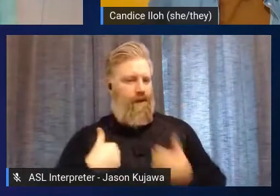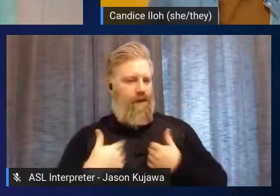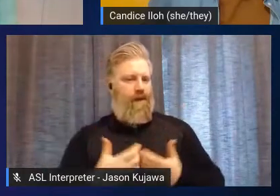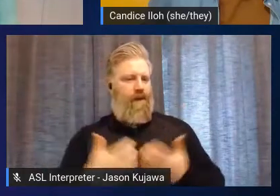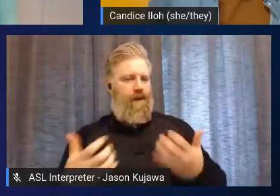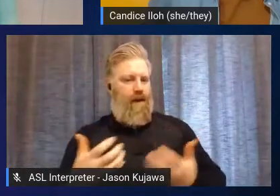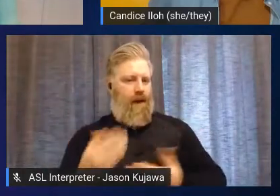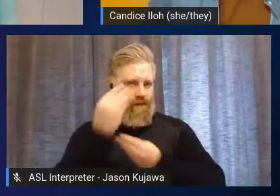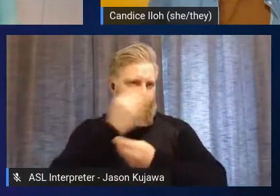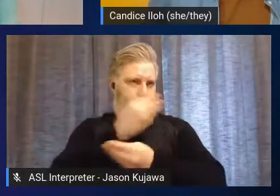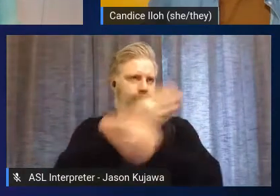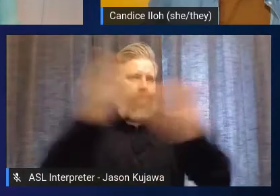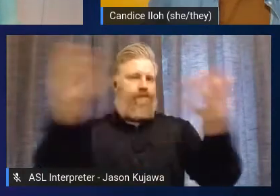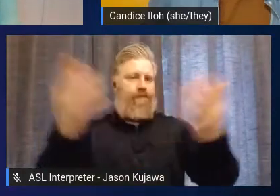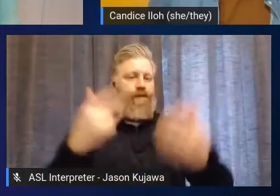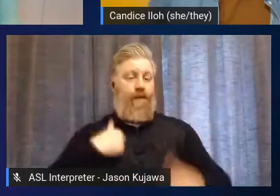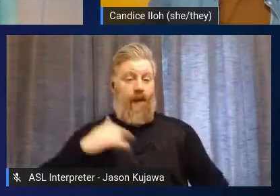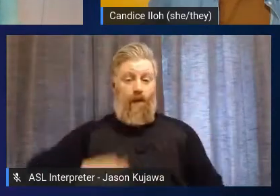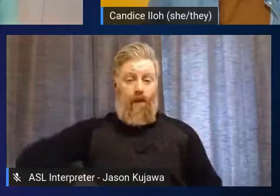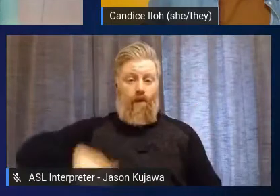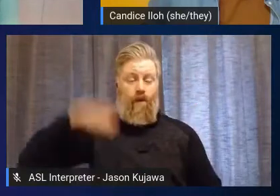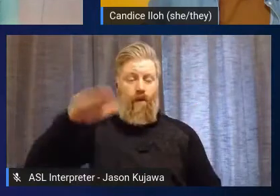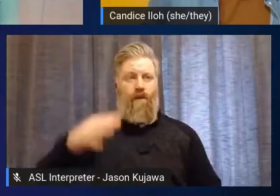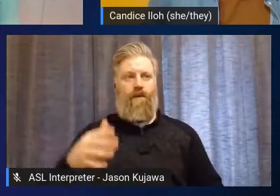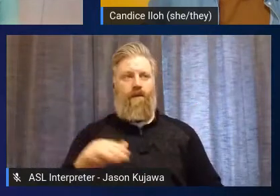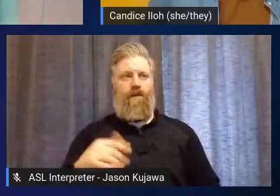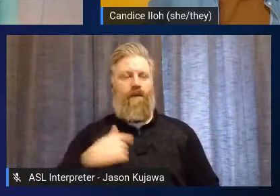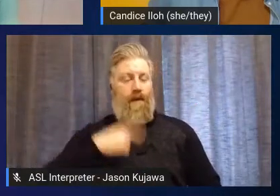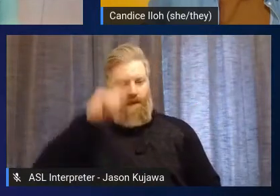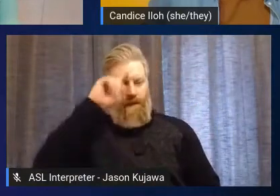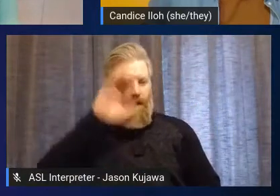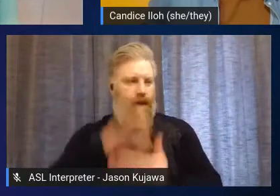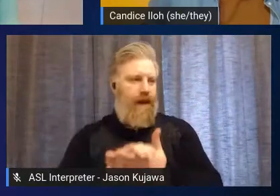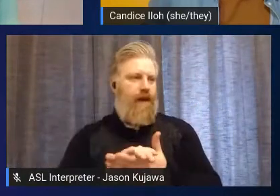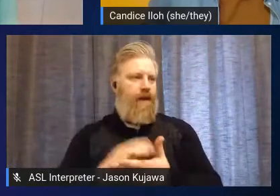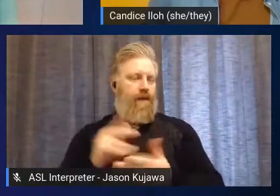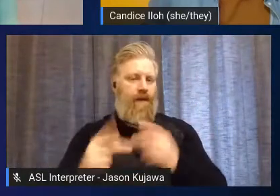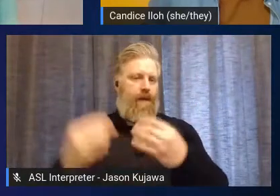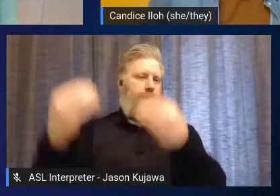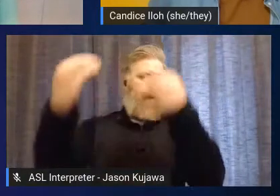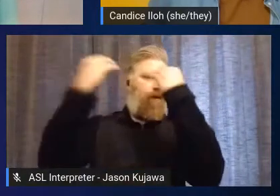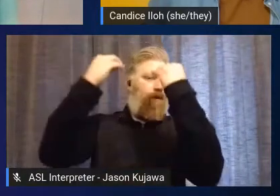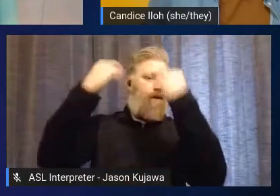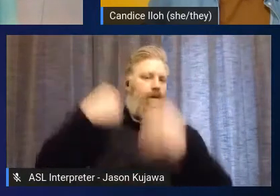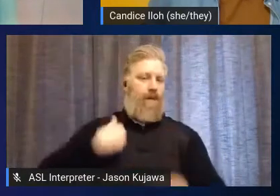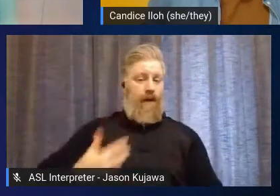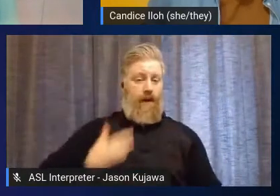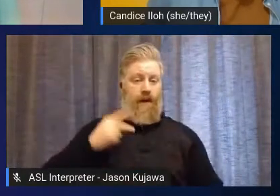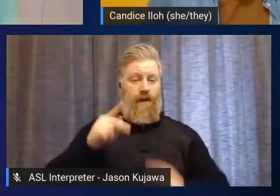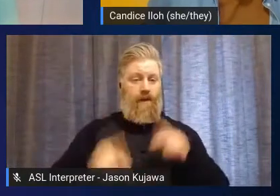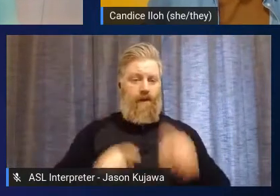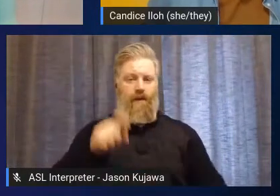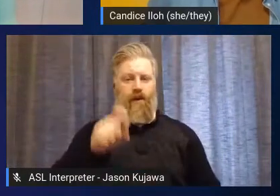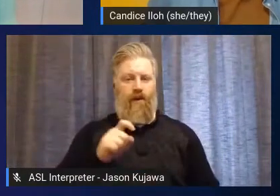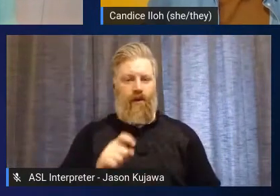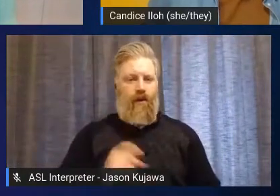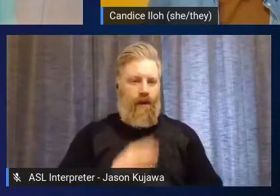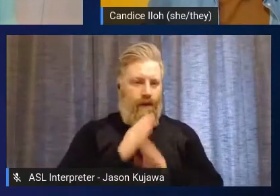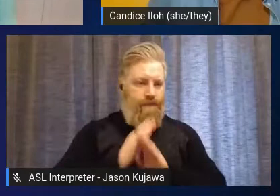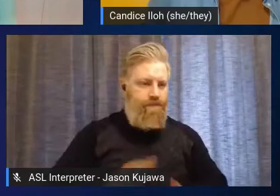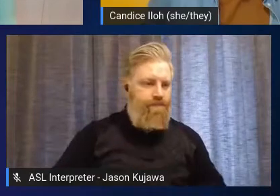up kind of like believing or being taught that young people should be quiet and